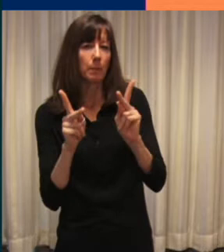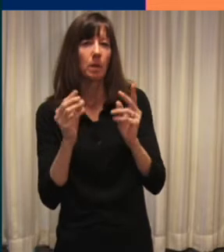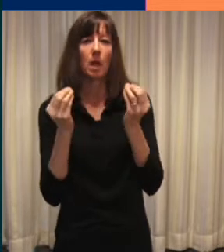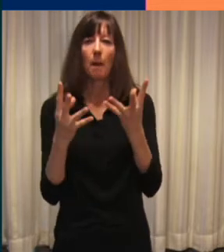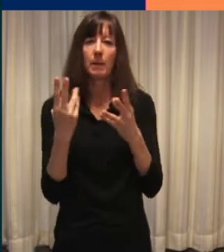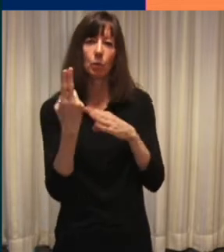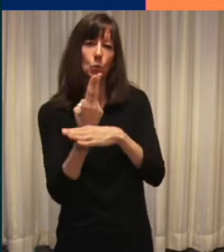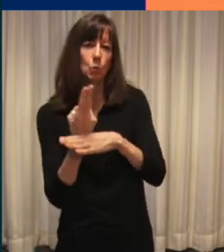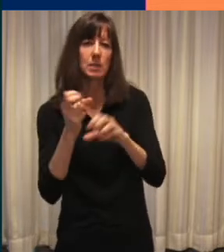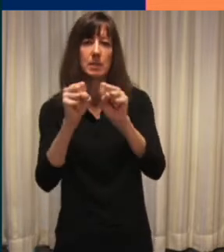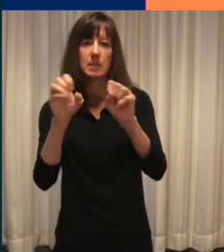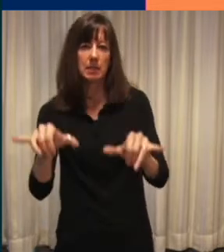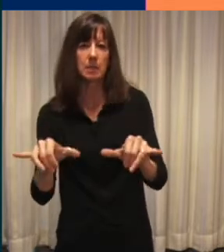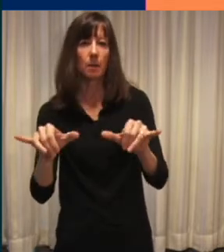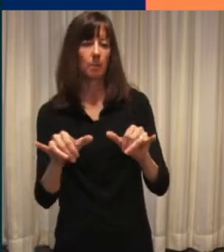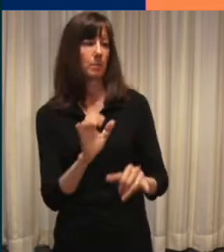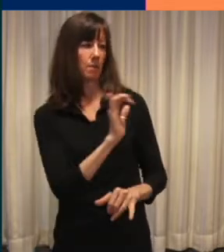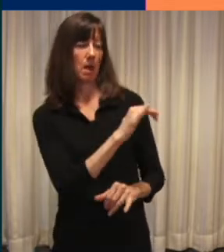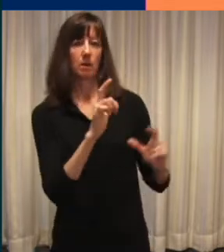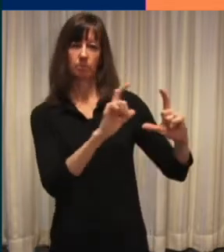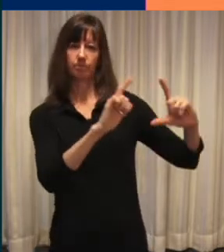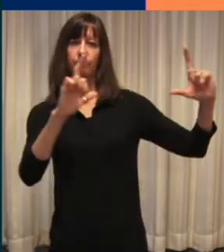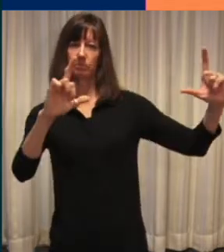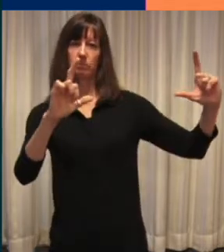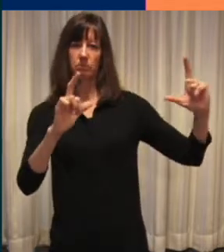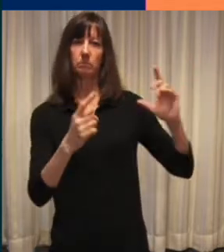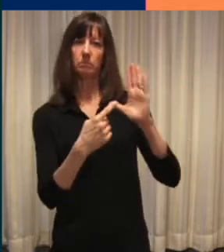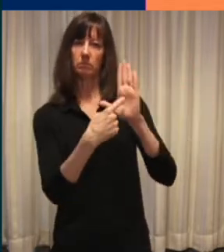is doing. You can see there that